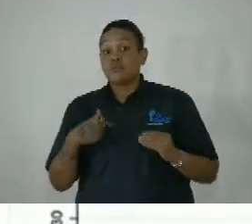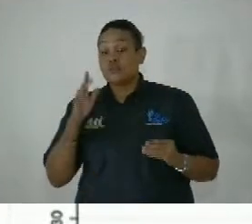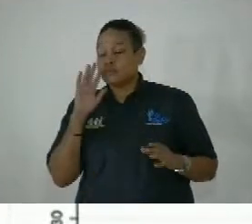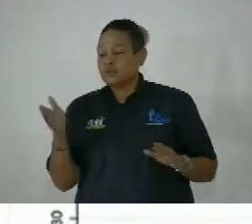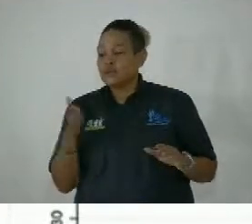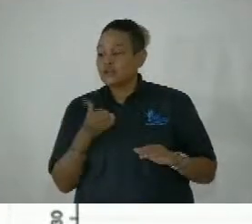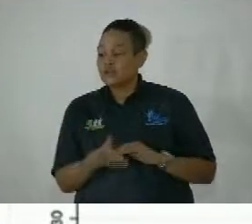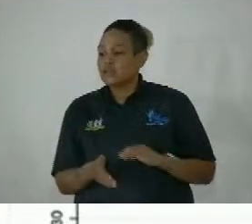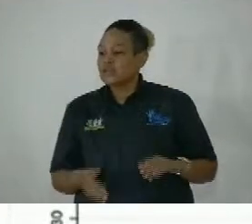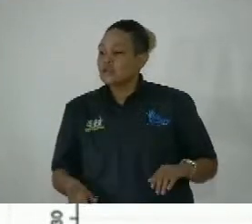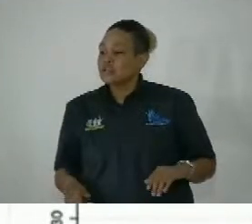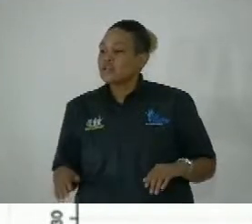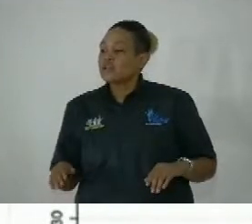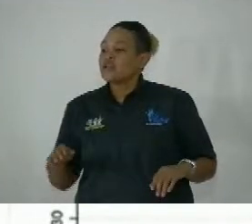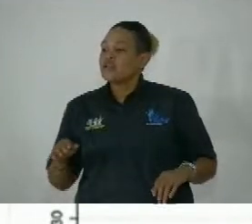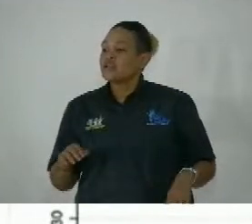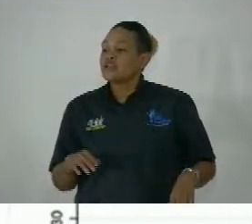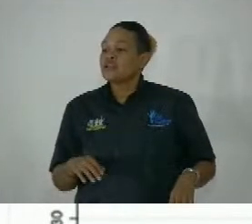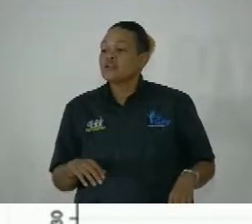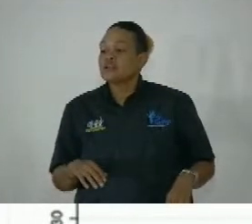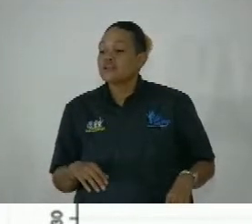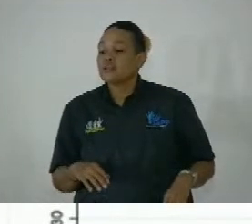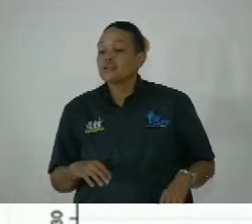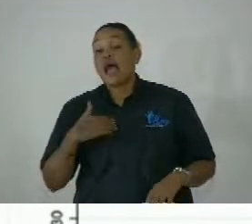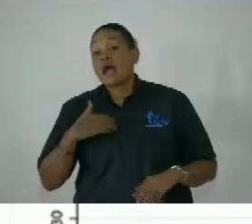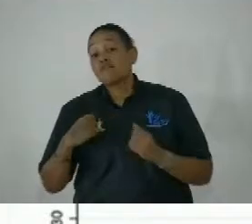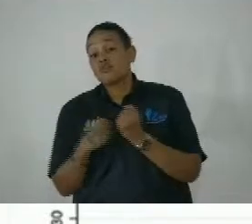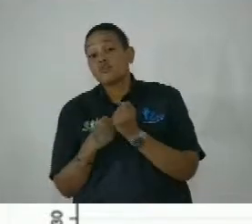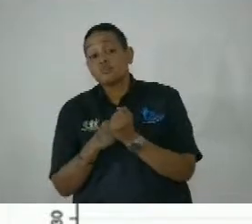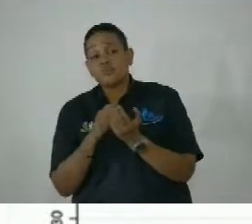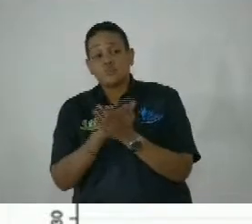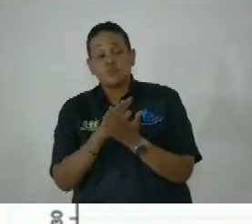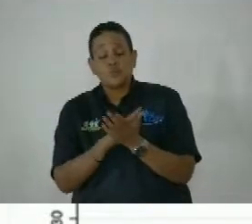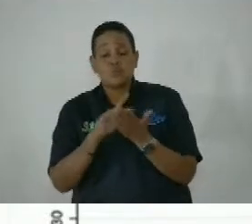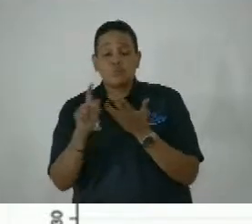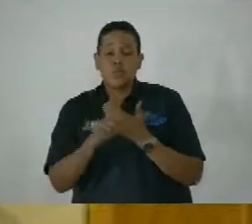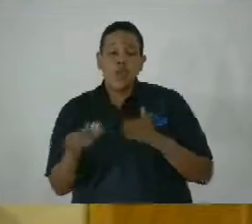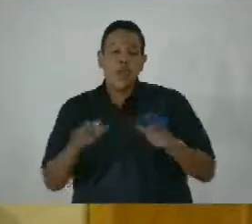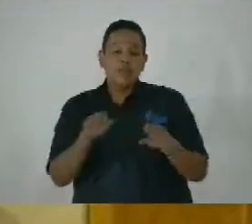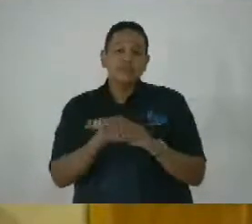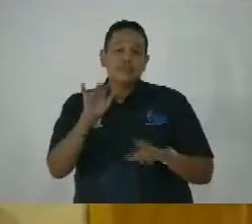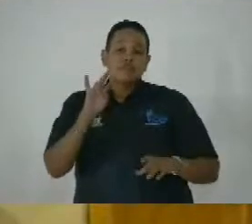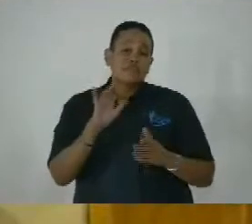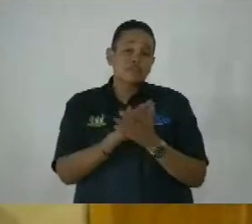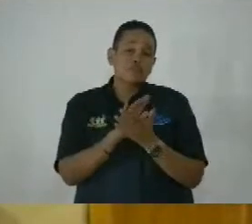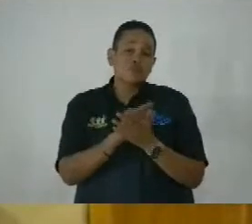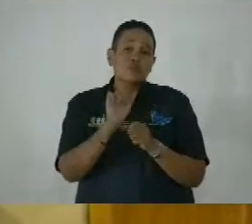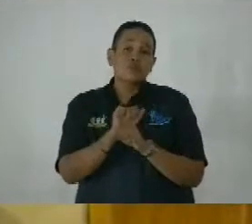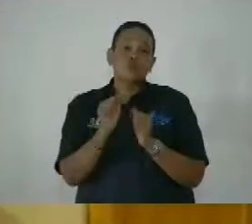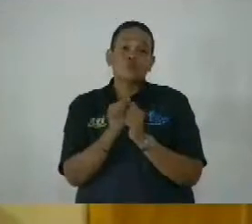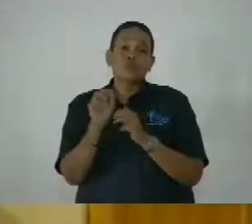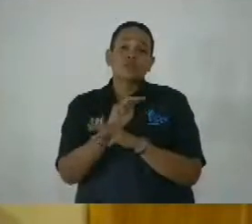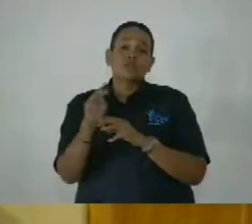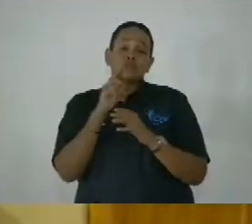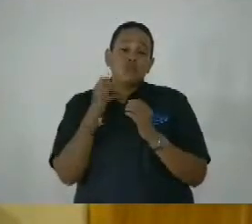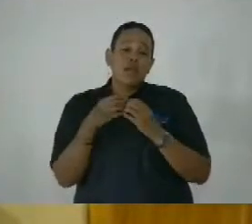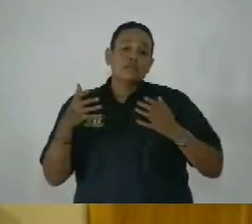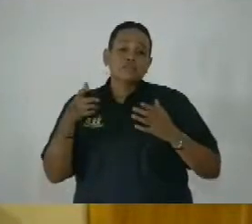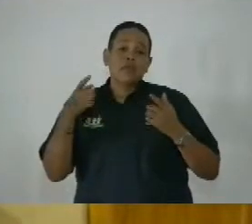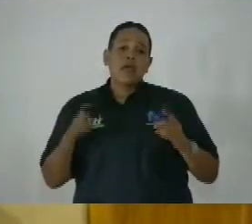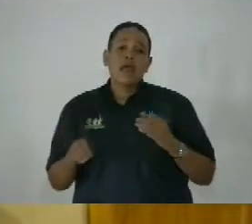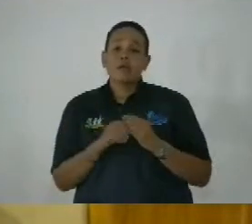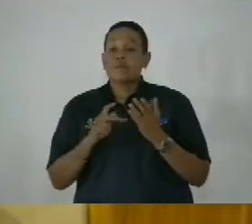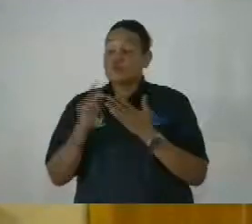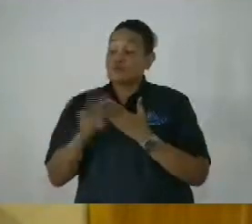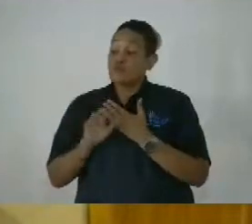exceed. Interministerial School Support Program, active in 37 schools. We will work with the ministry to expand that. Live Good